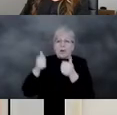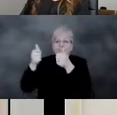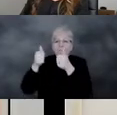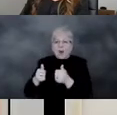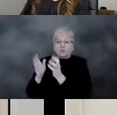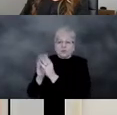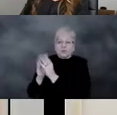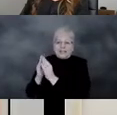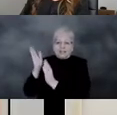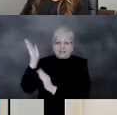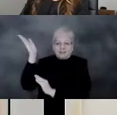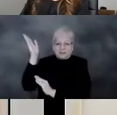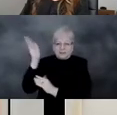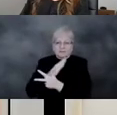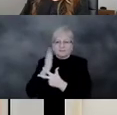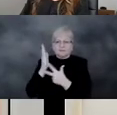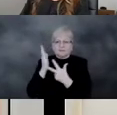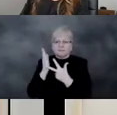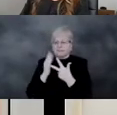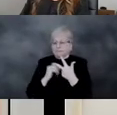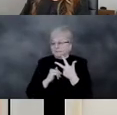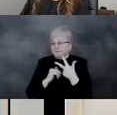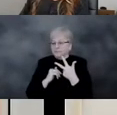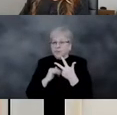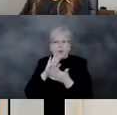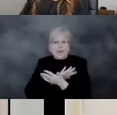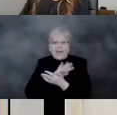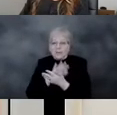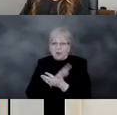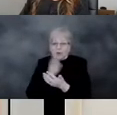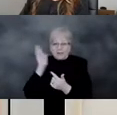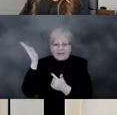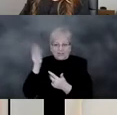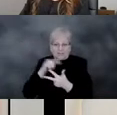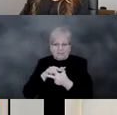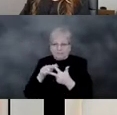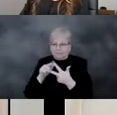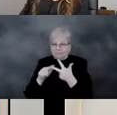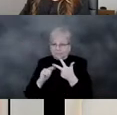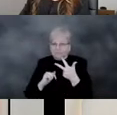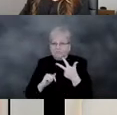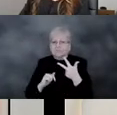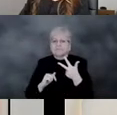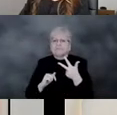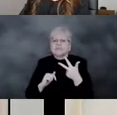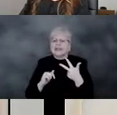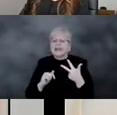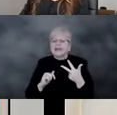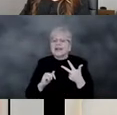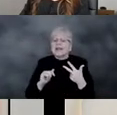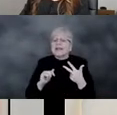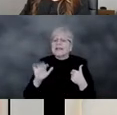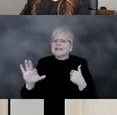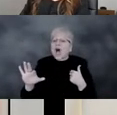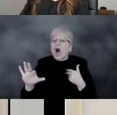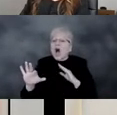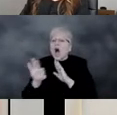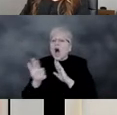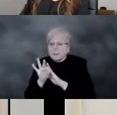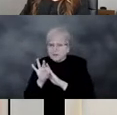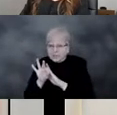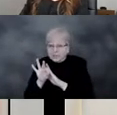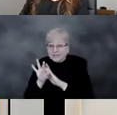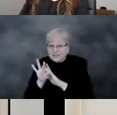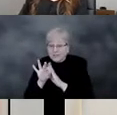or paper sessions. It is an option with tremendous